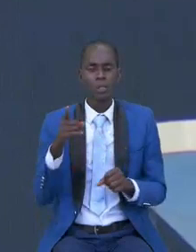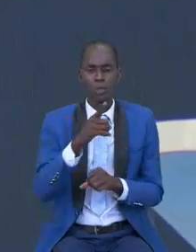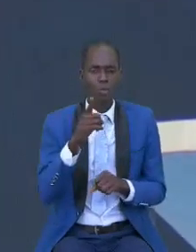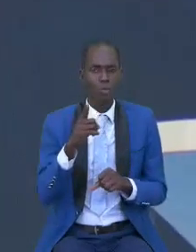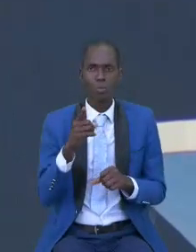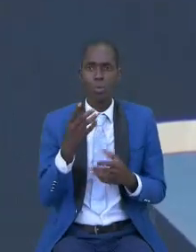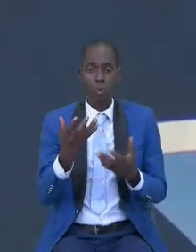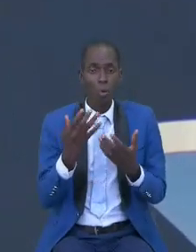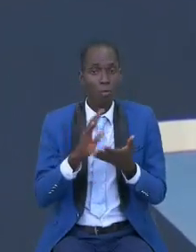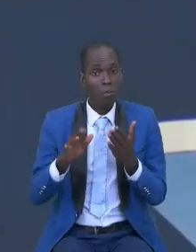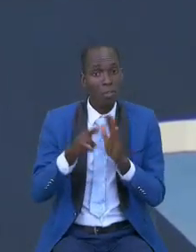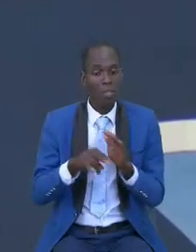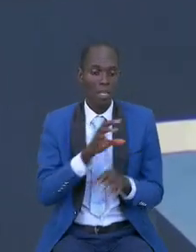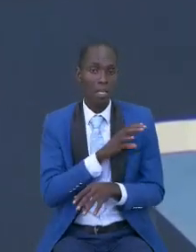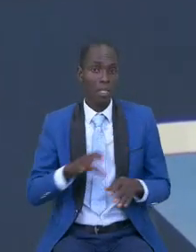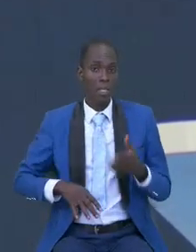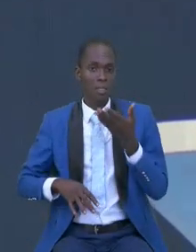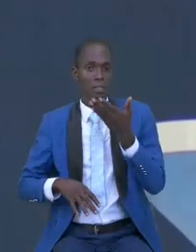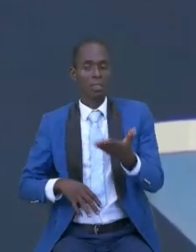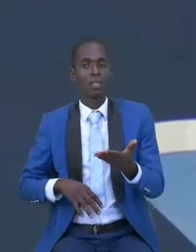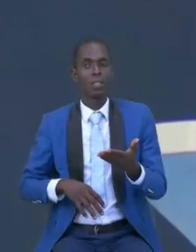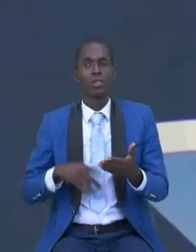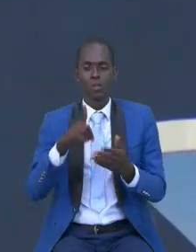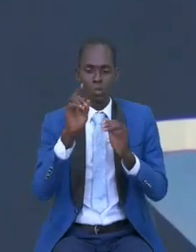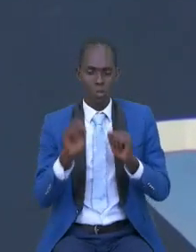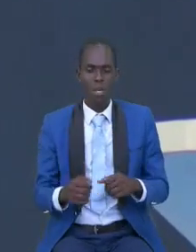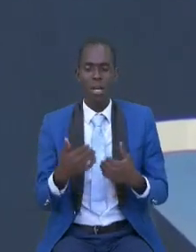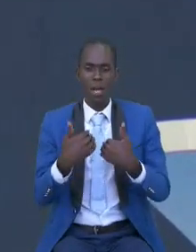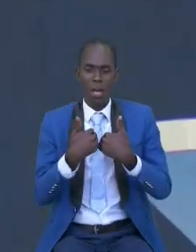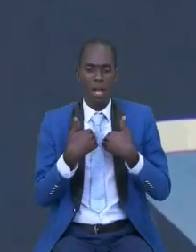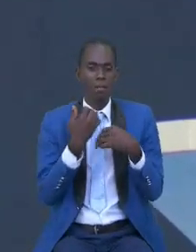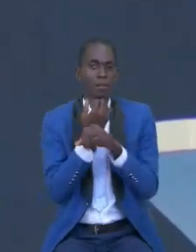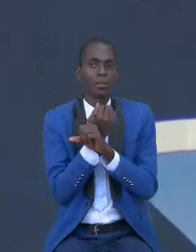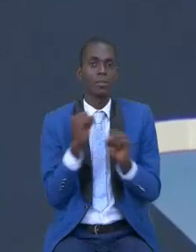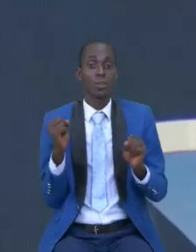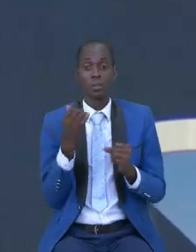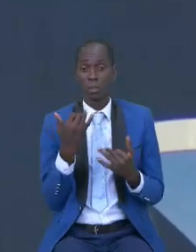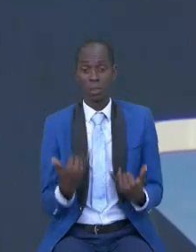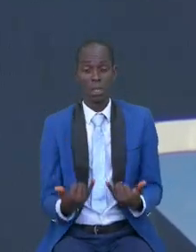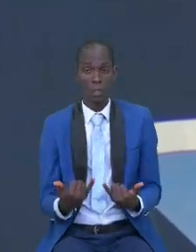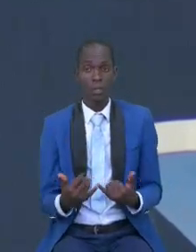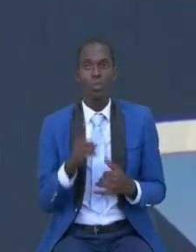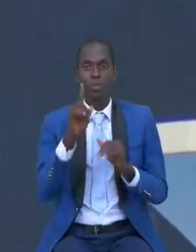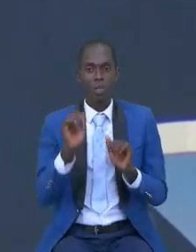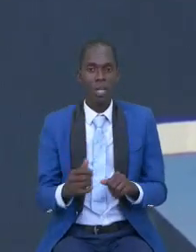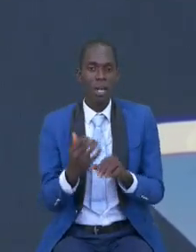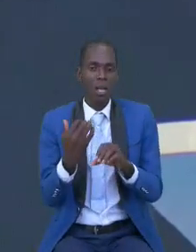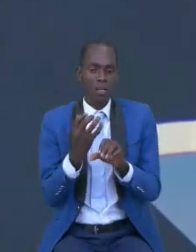forgiveness right there. You can have salvation right there. You can have